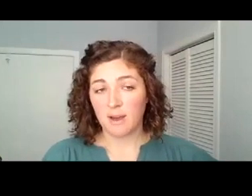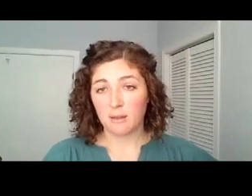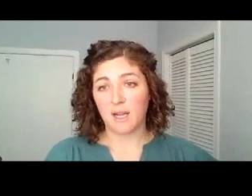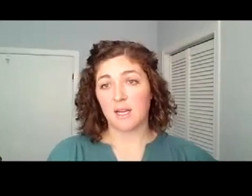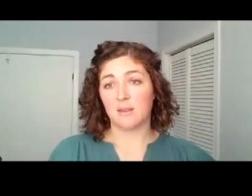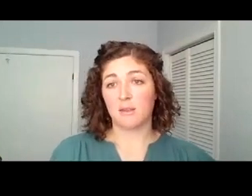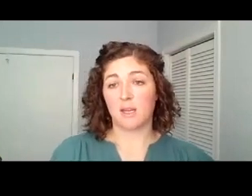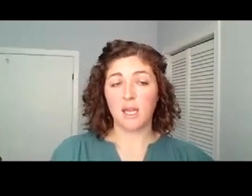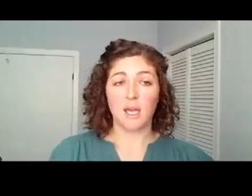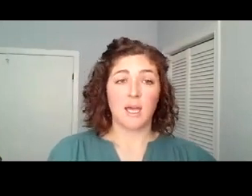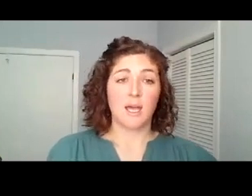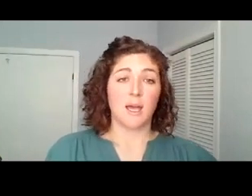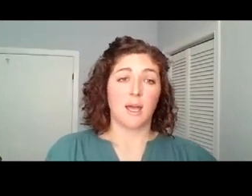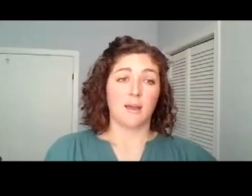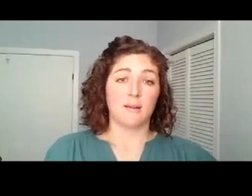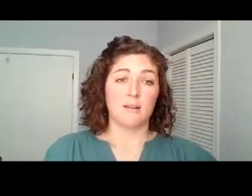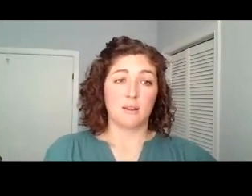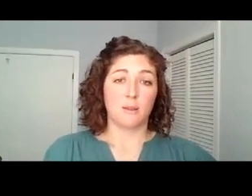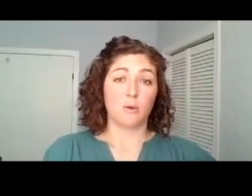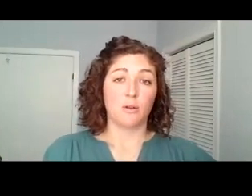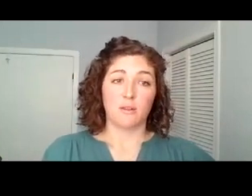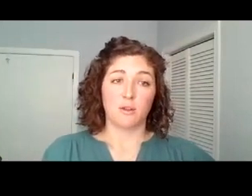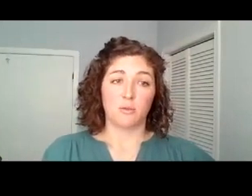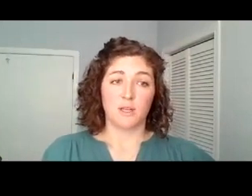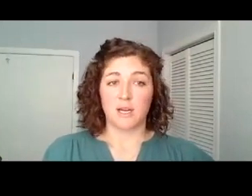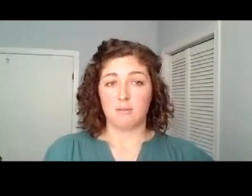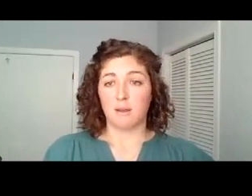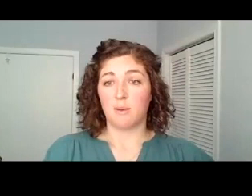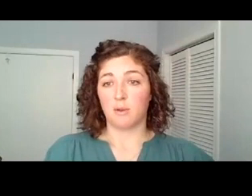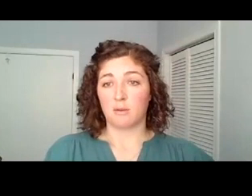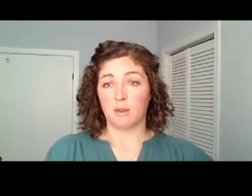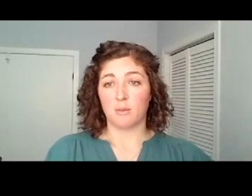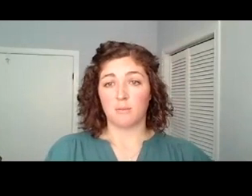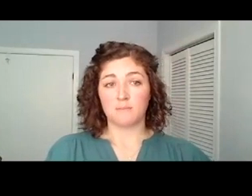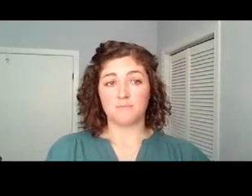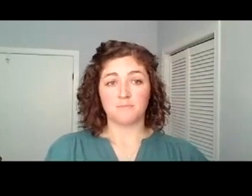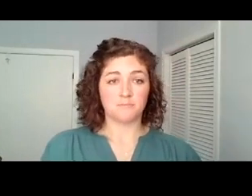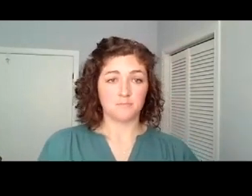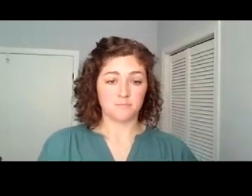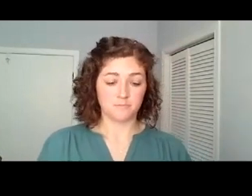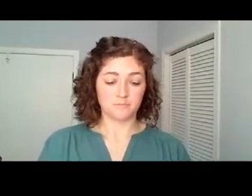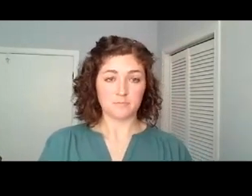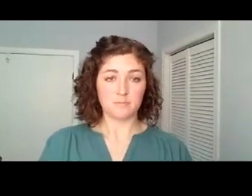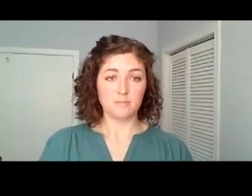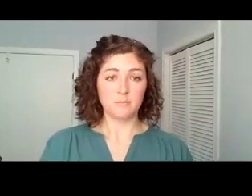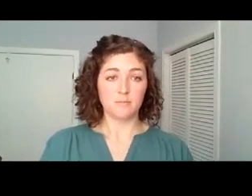getting vaccinated in the city. And that's the goal, is to reach as many people as possible.